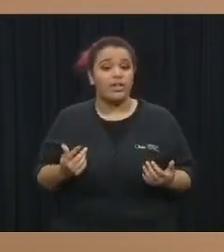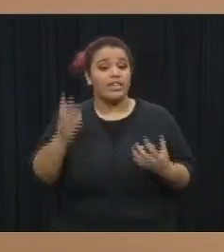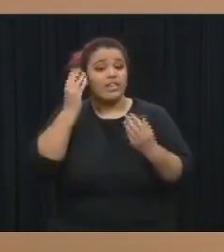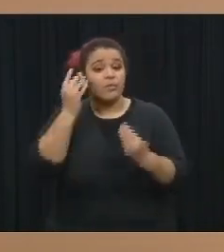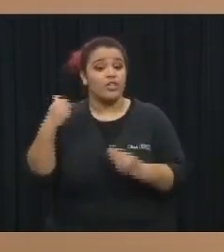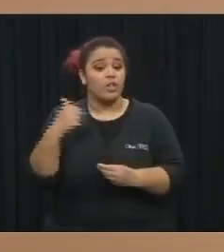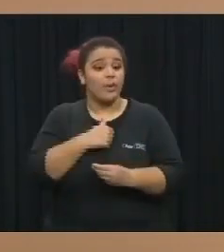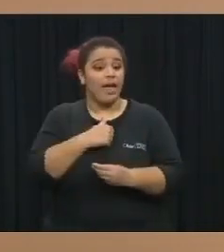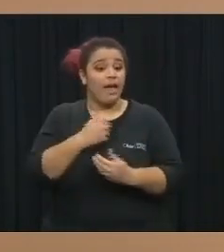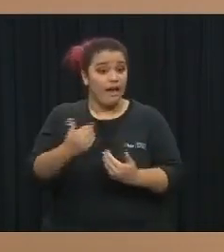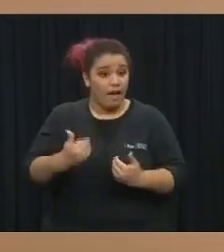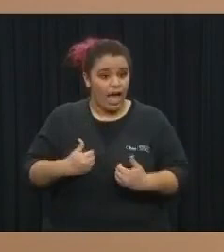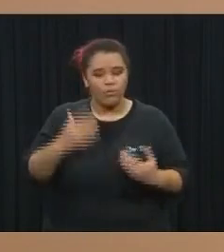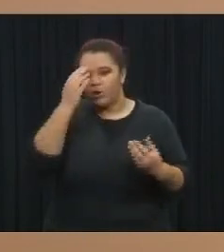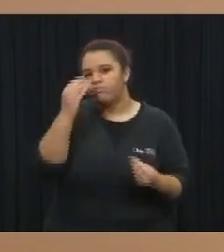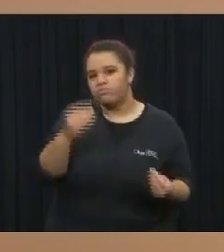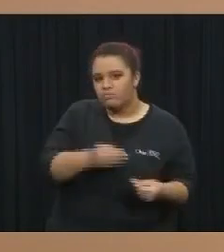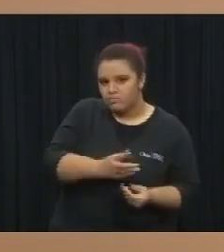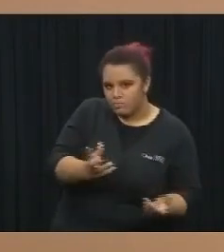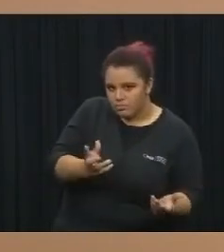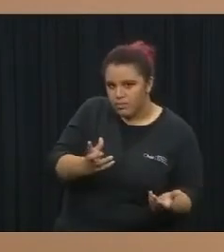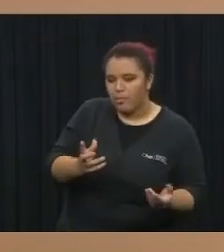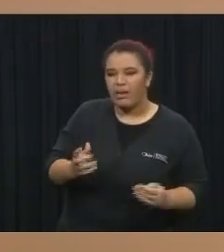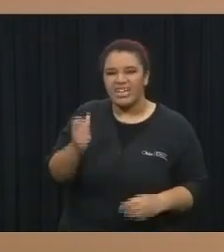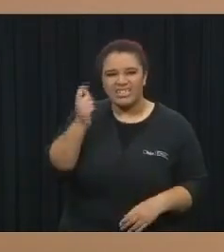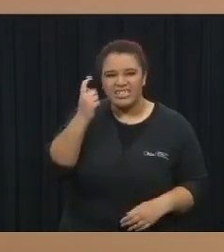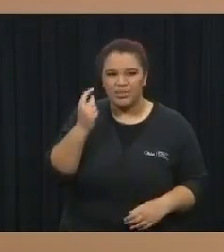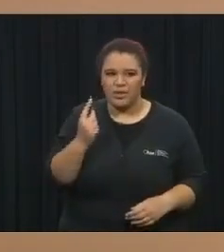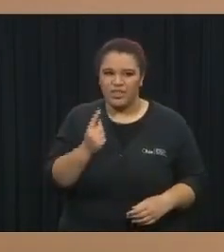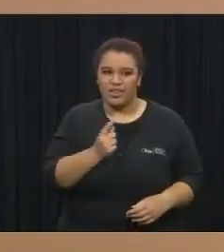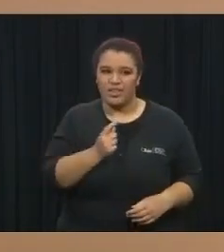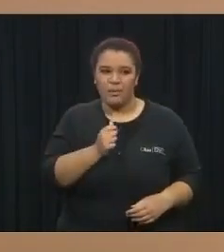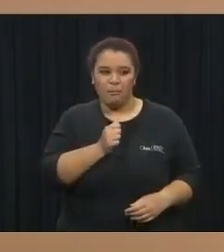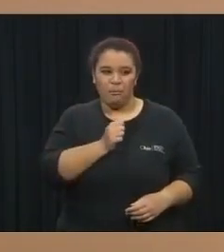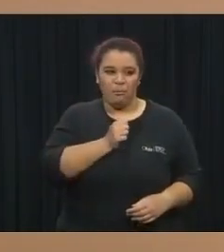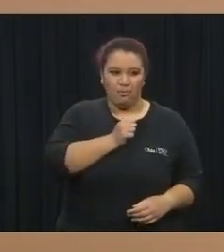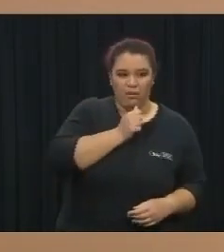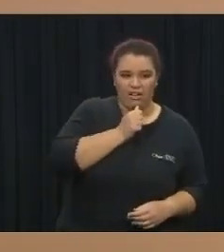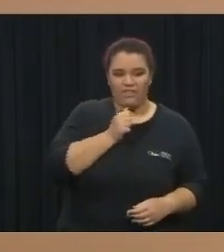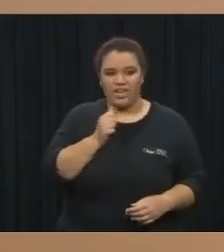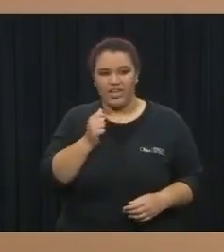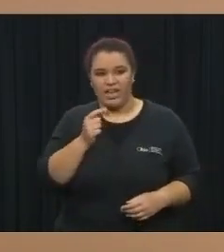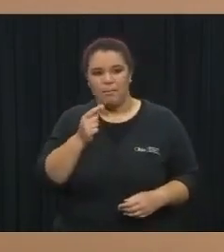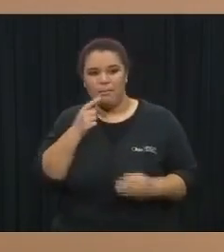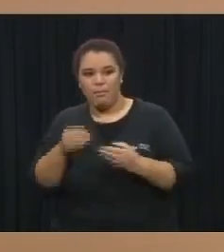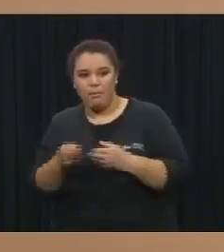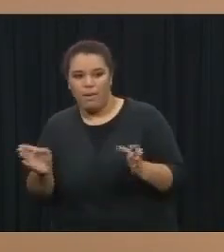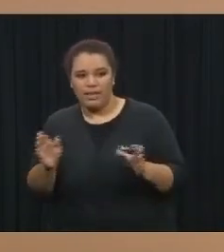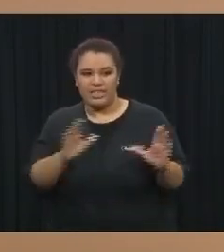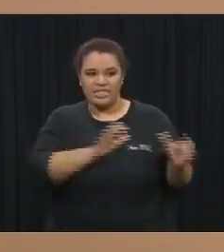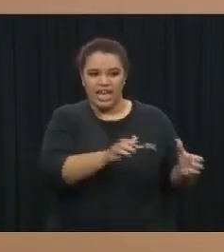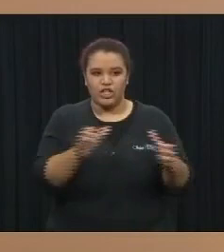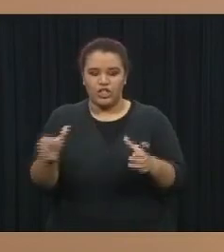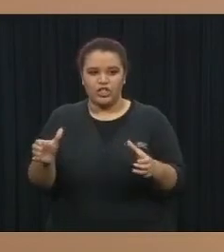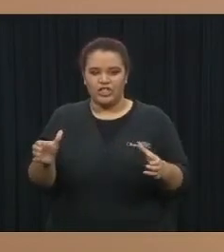out with the private and public sector, it's just not something we have a handle on in our state yet.